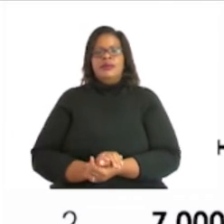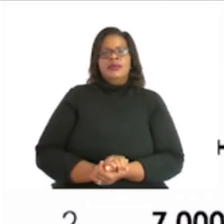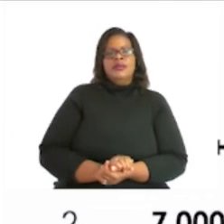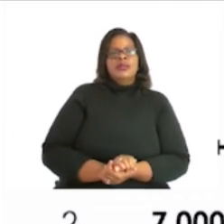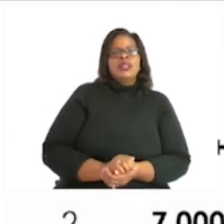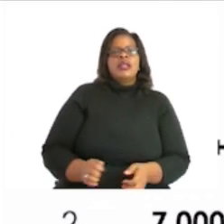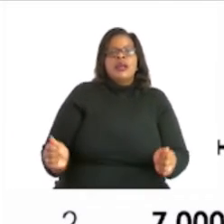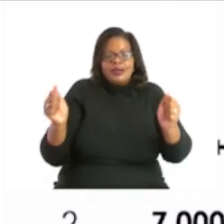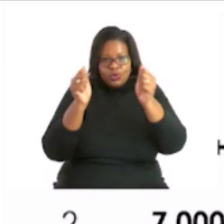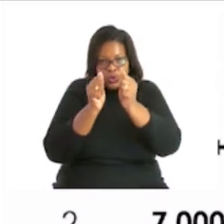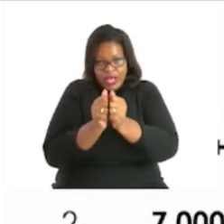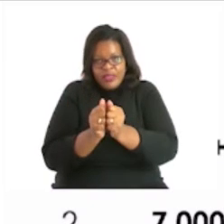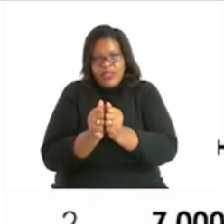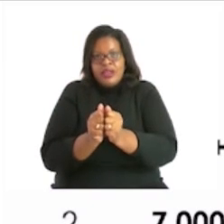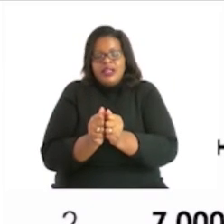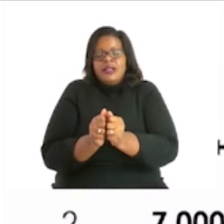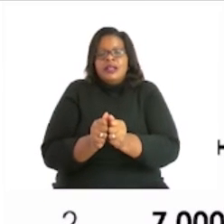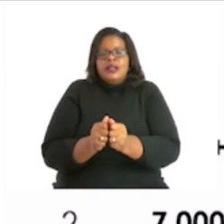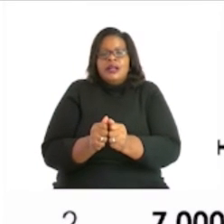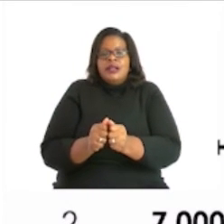we add it together, that gives us